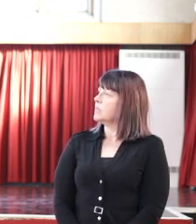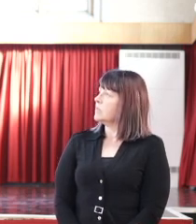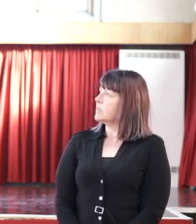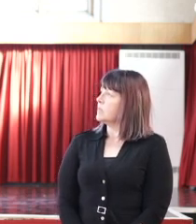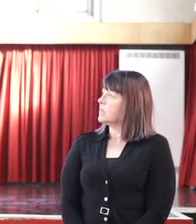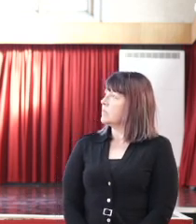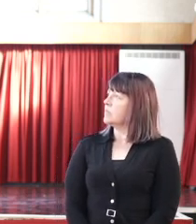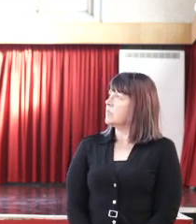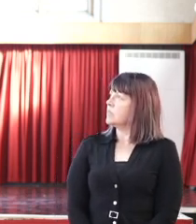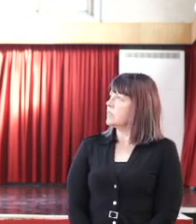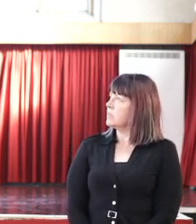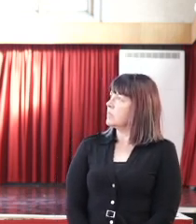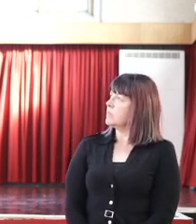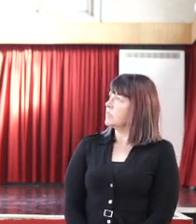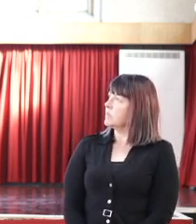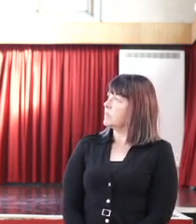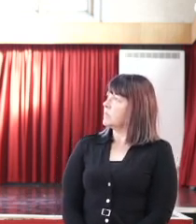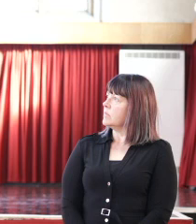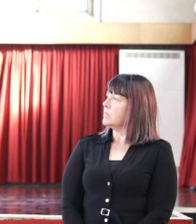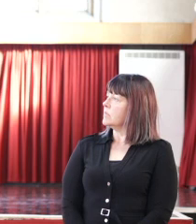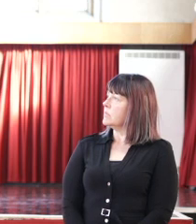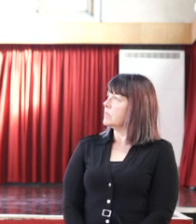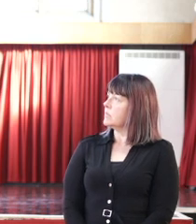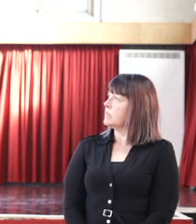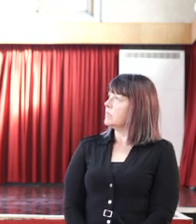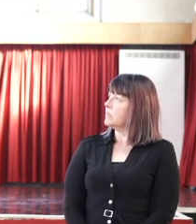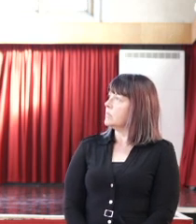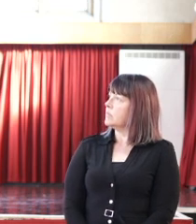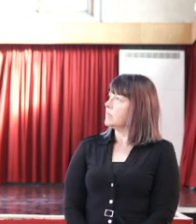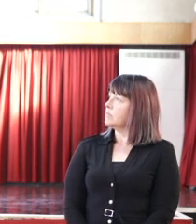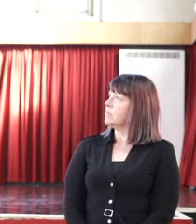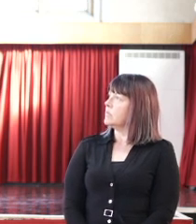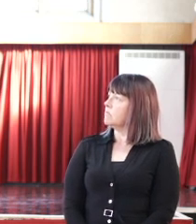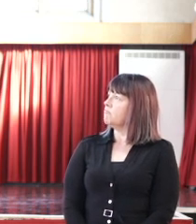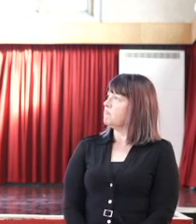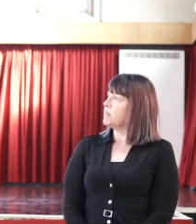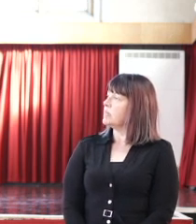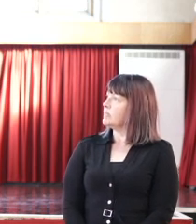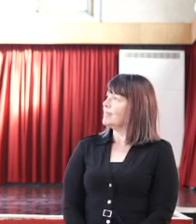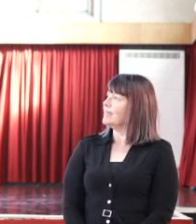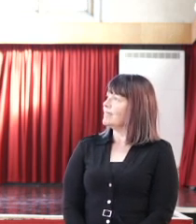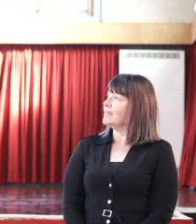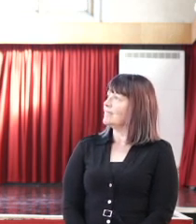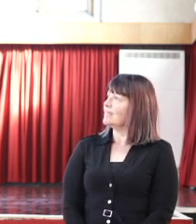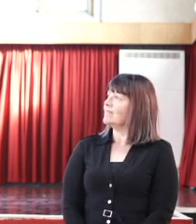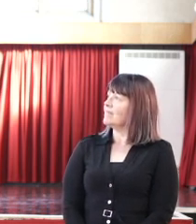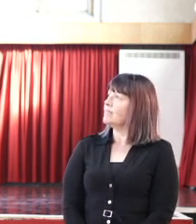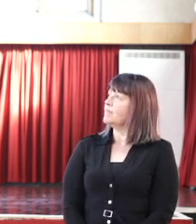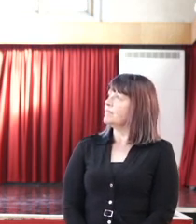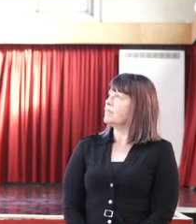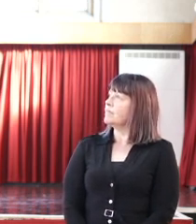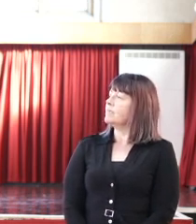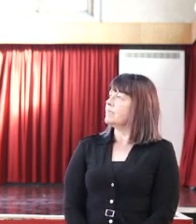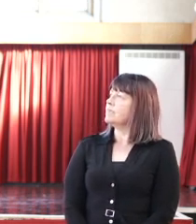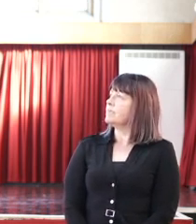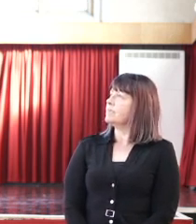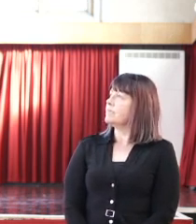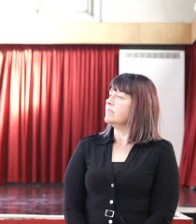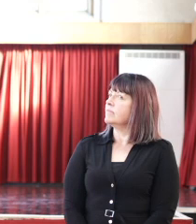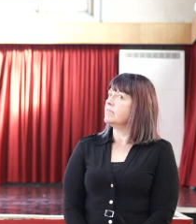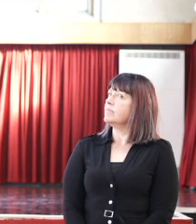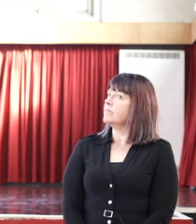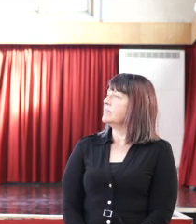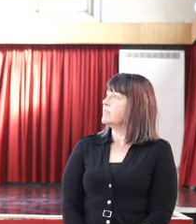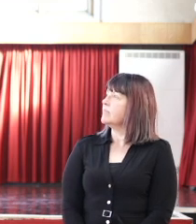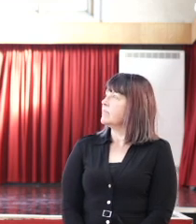So from my own deaf experience, a lot of deaf people like attending raves. That really appeals to us, that works well for us.